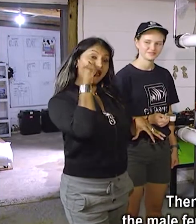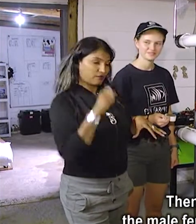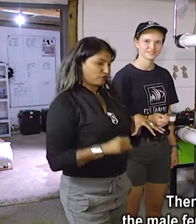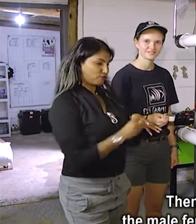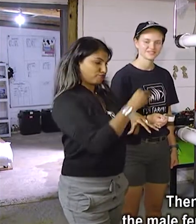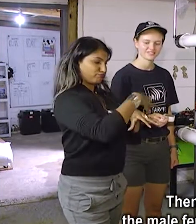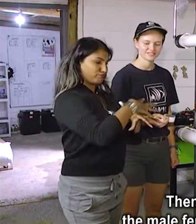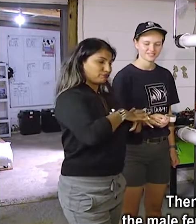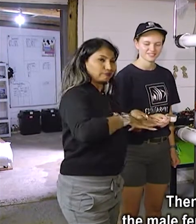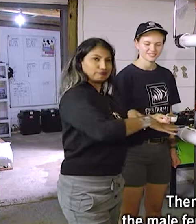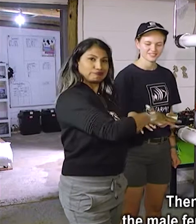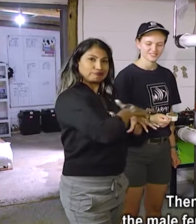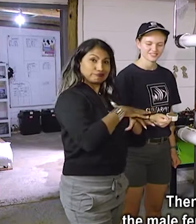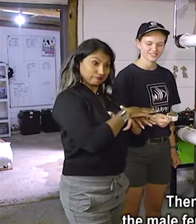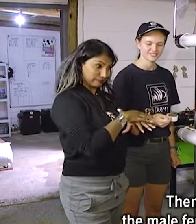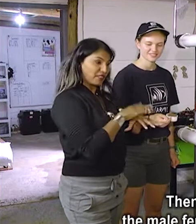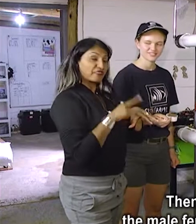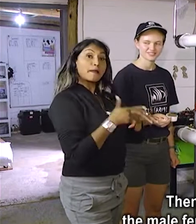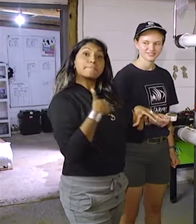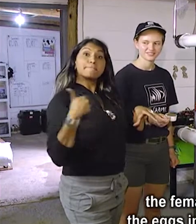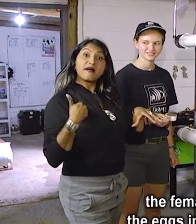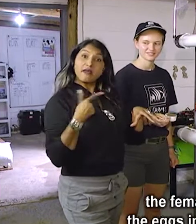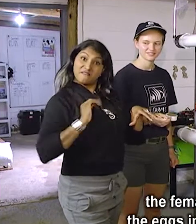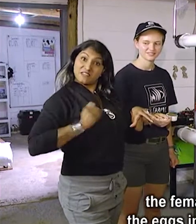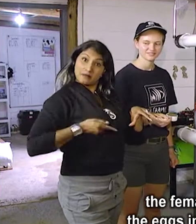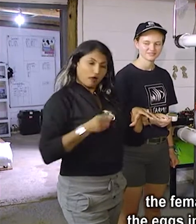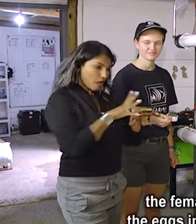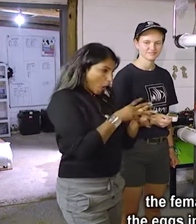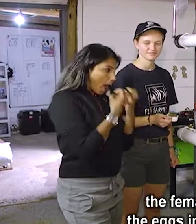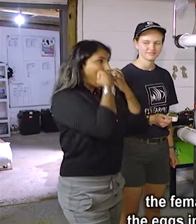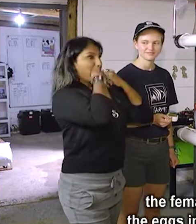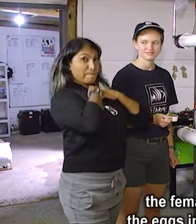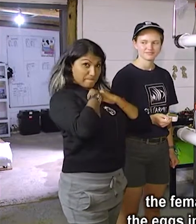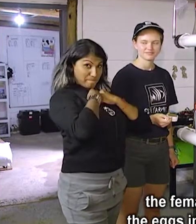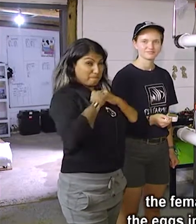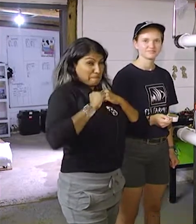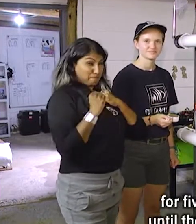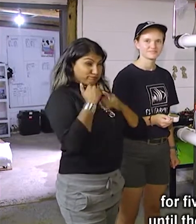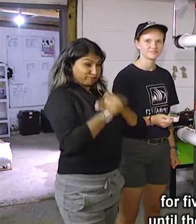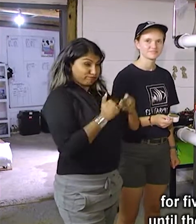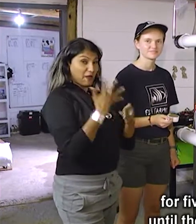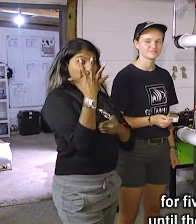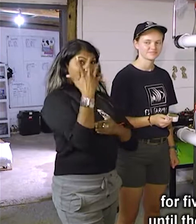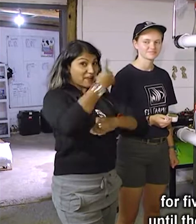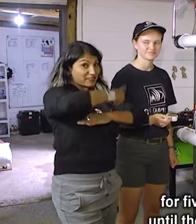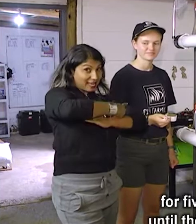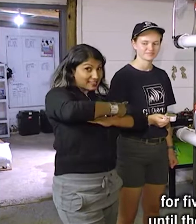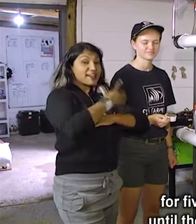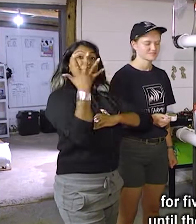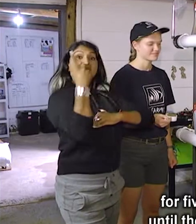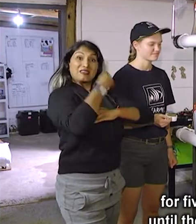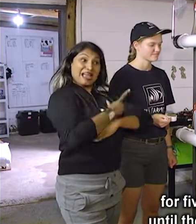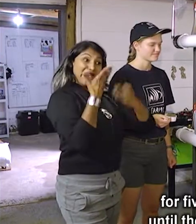Then, after the male fertilized them, the female keeps the eggs in her mouth for five days